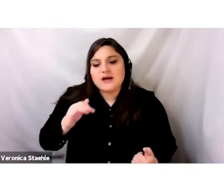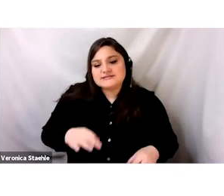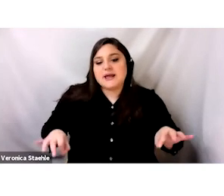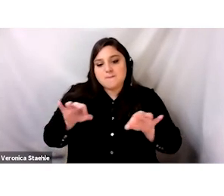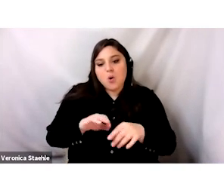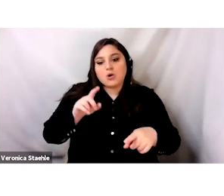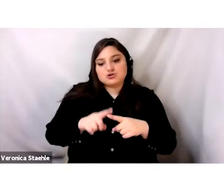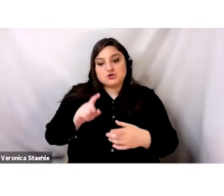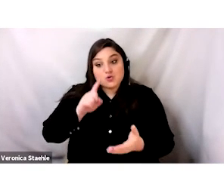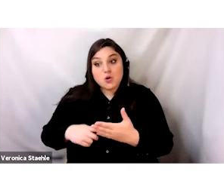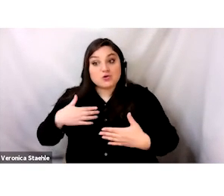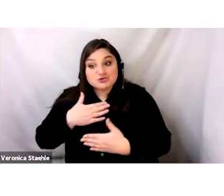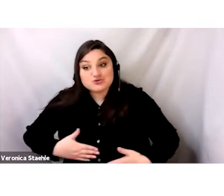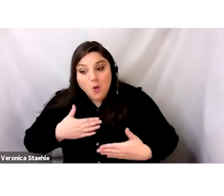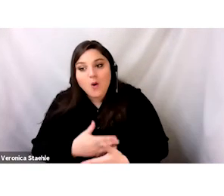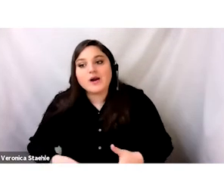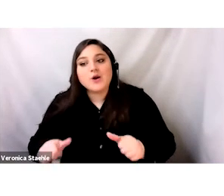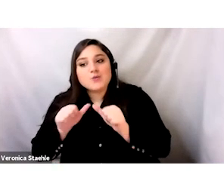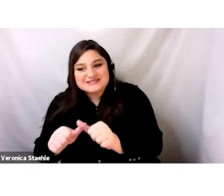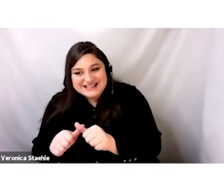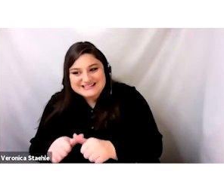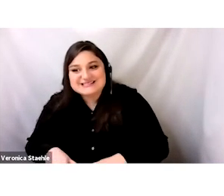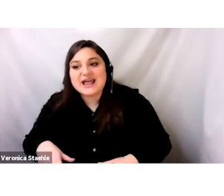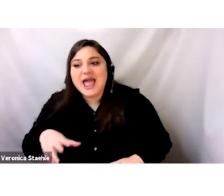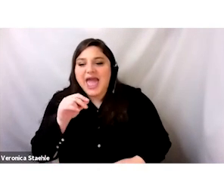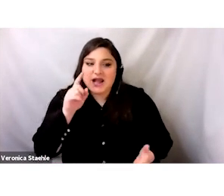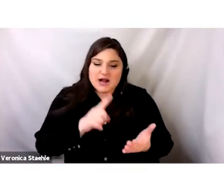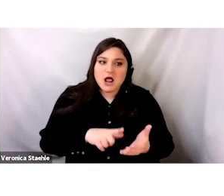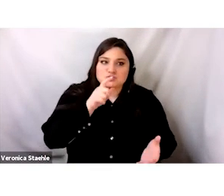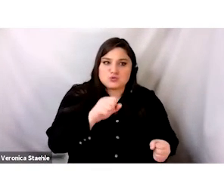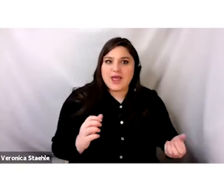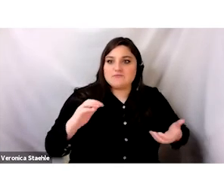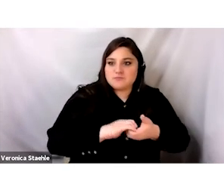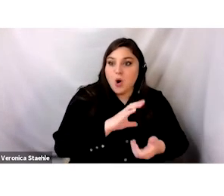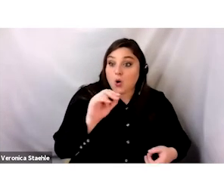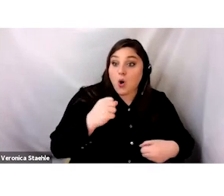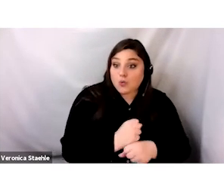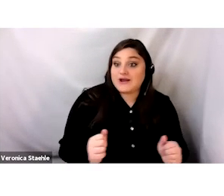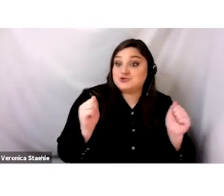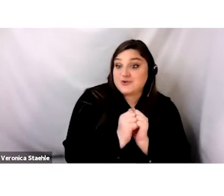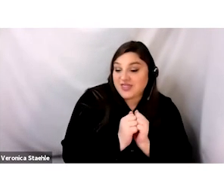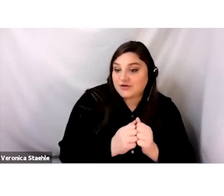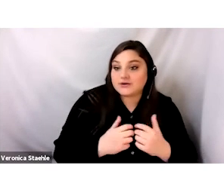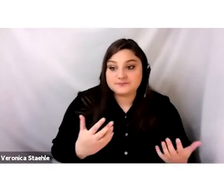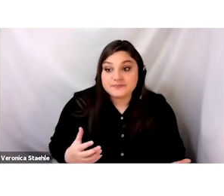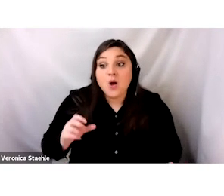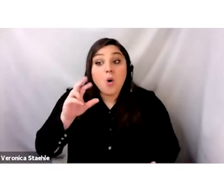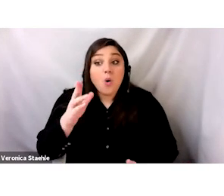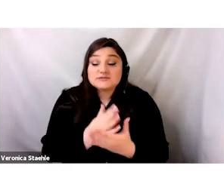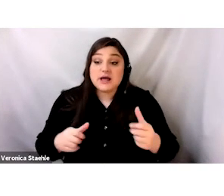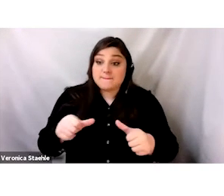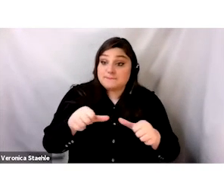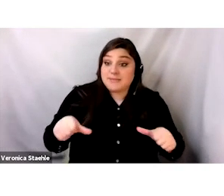am able to think about, who am I able to co-create with to actually address these issues, or in some spaces that I show up